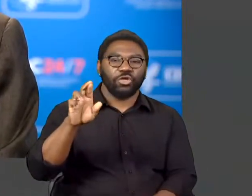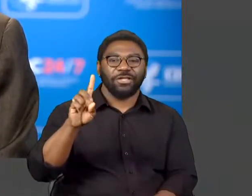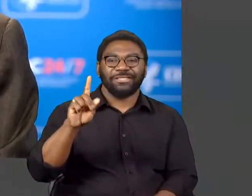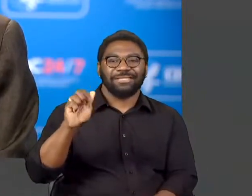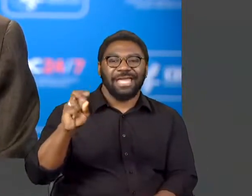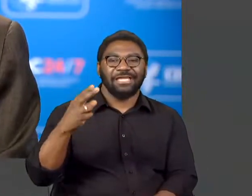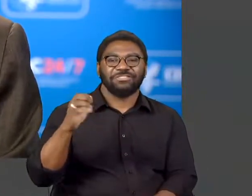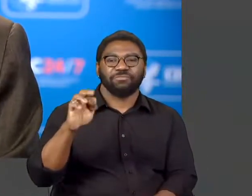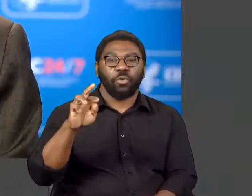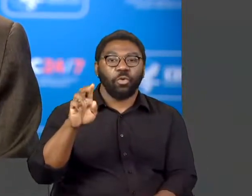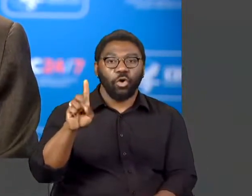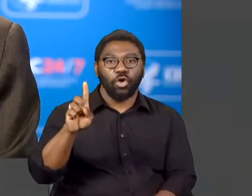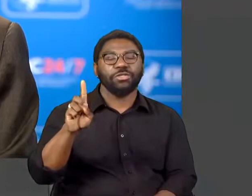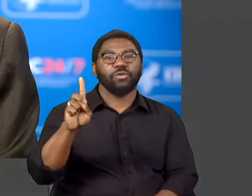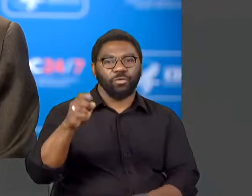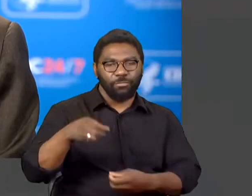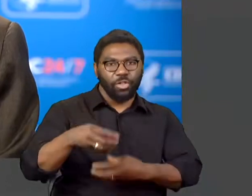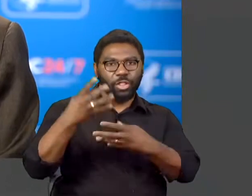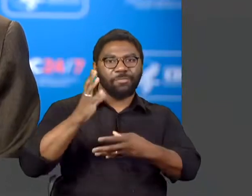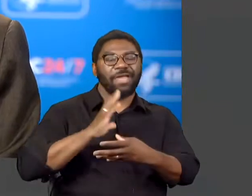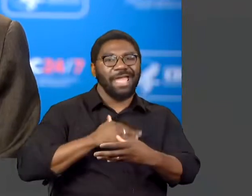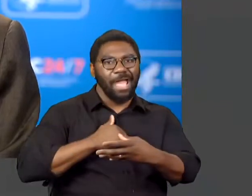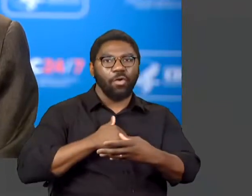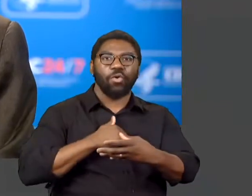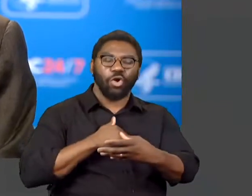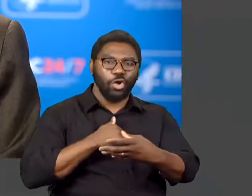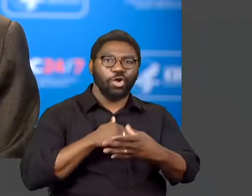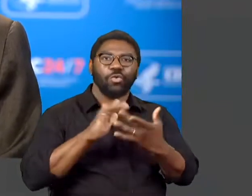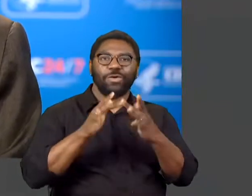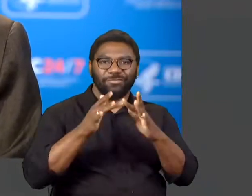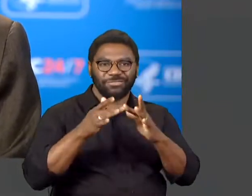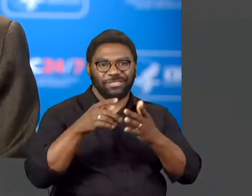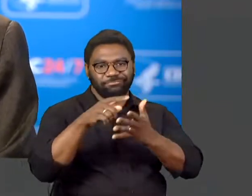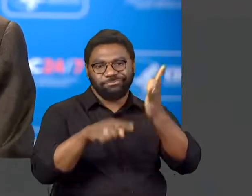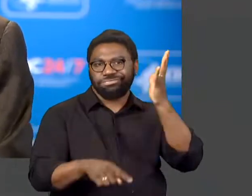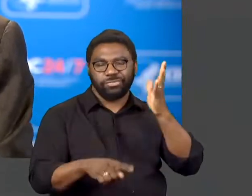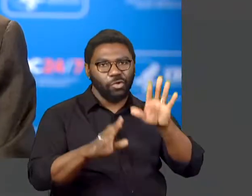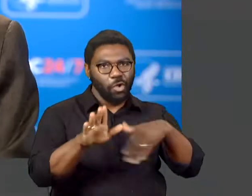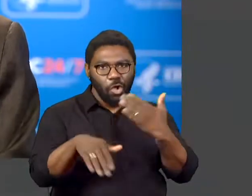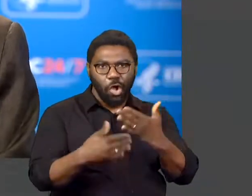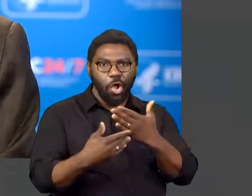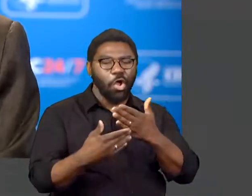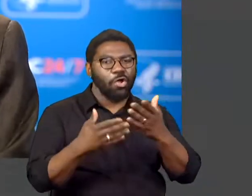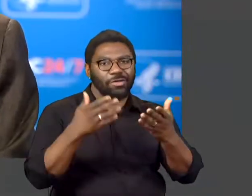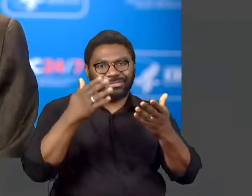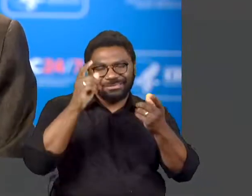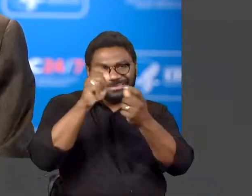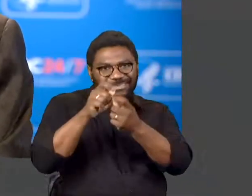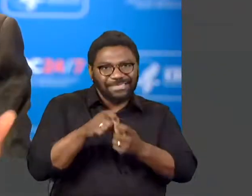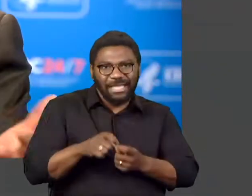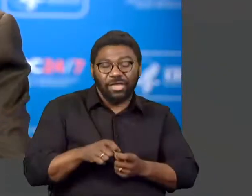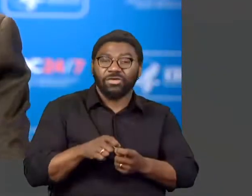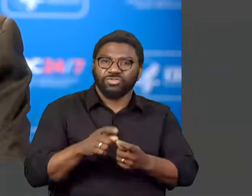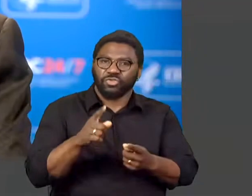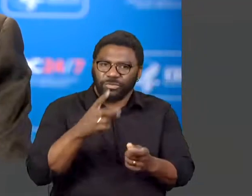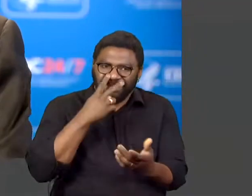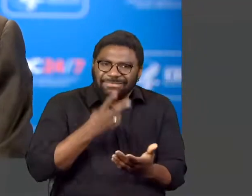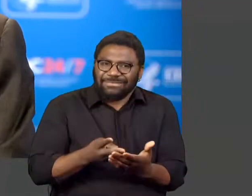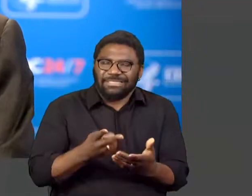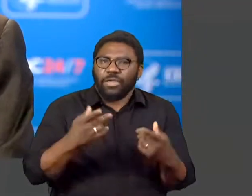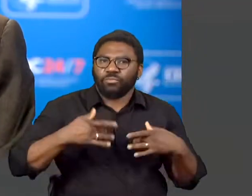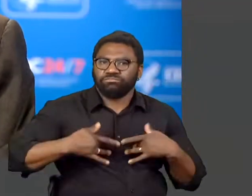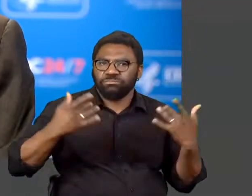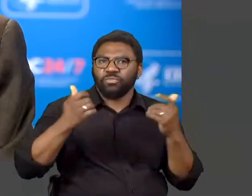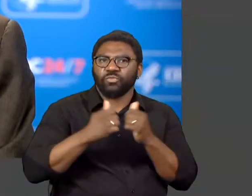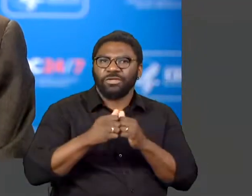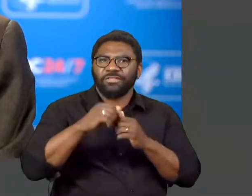talk about what we're doing to use wastewater to get an early look at what might be happening, not just for influenza, which is what